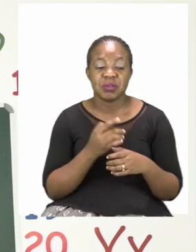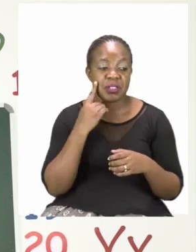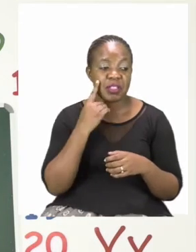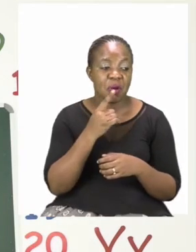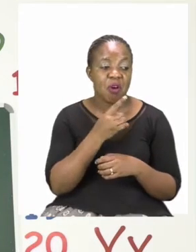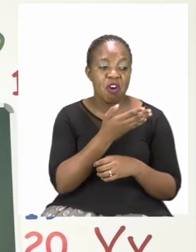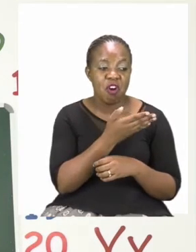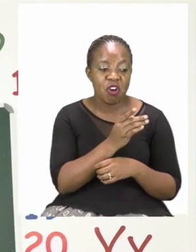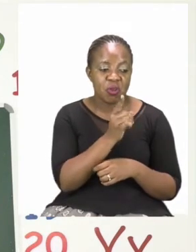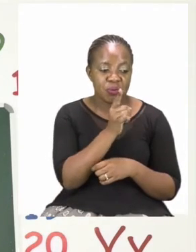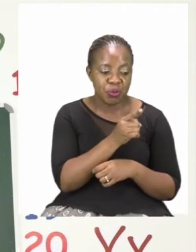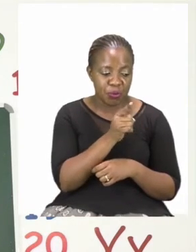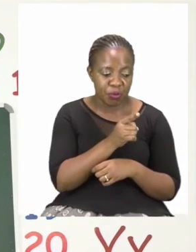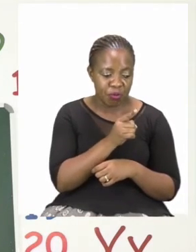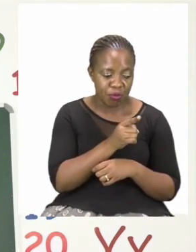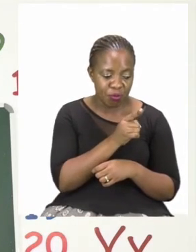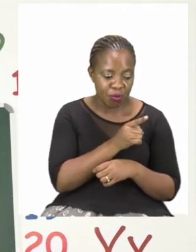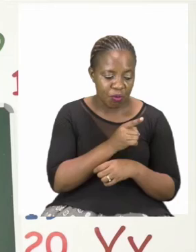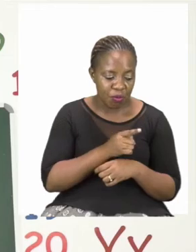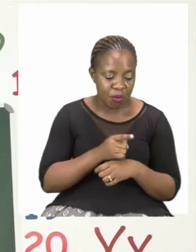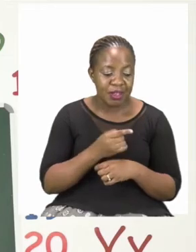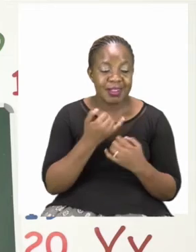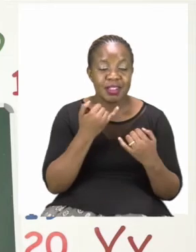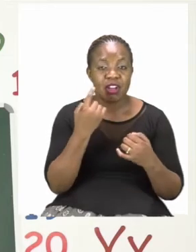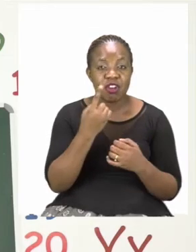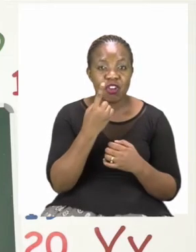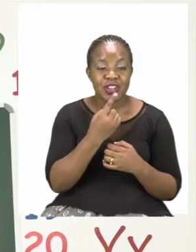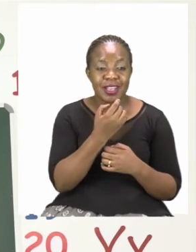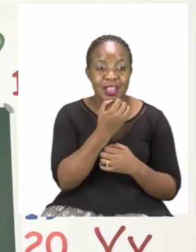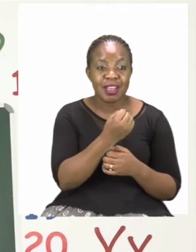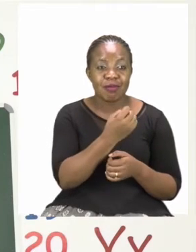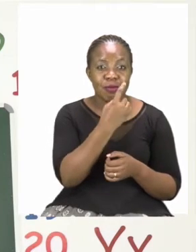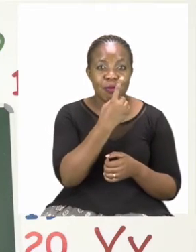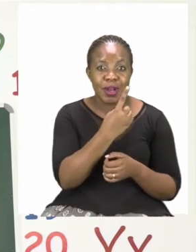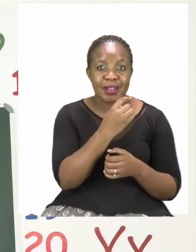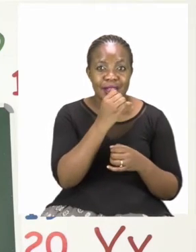crossing out and putting in my traditional pot.